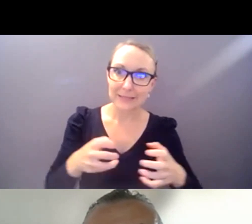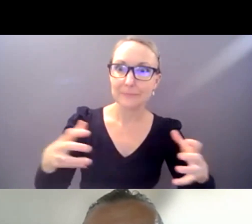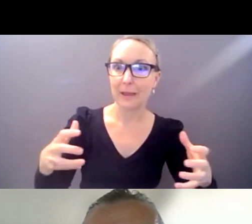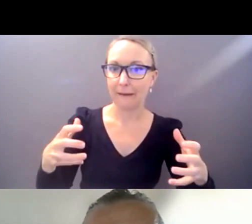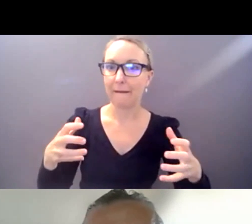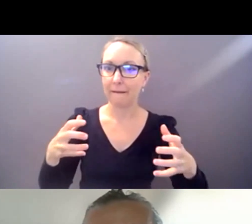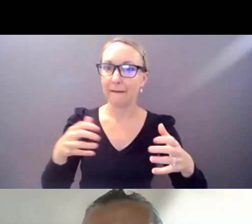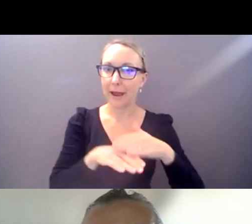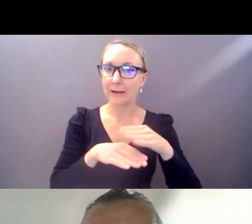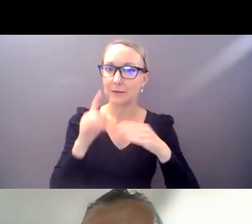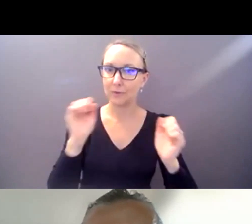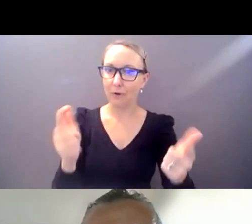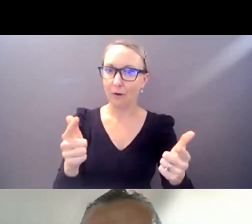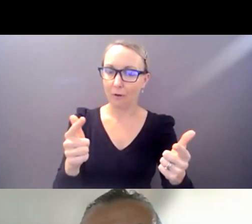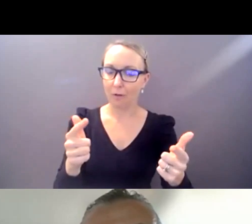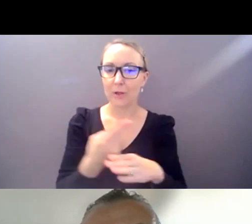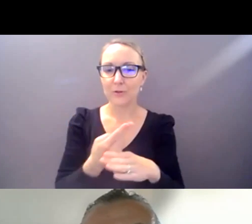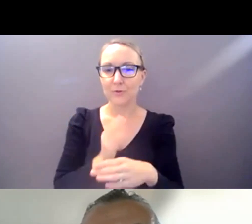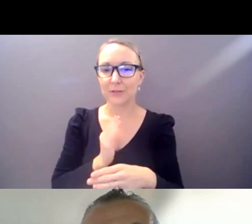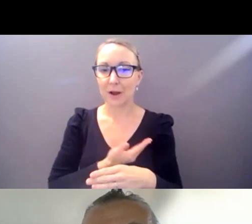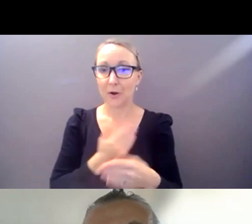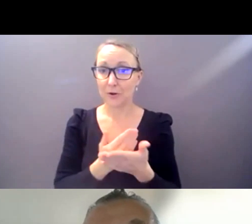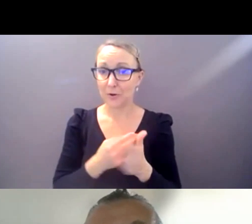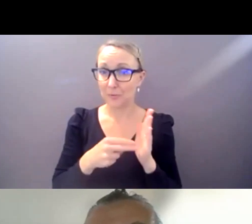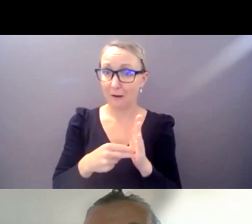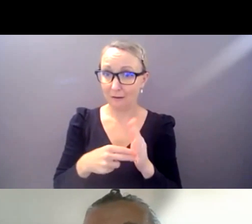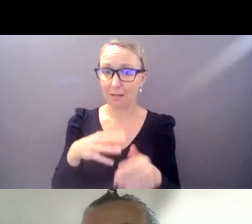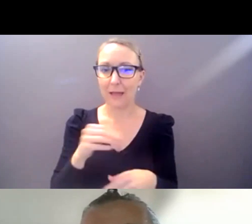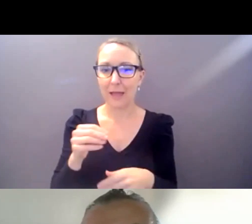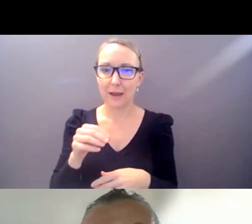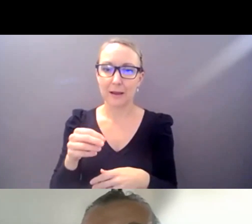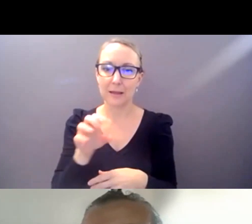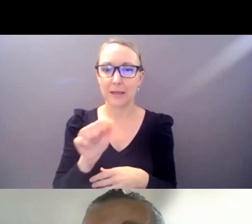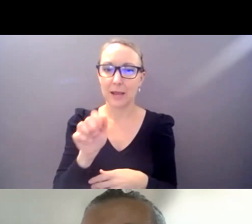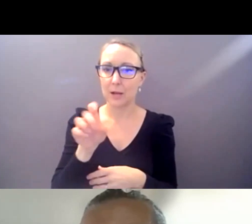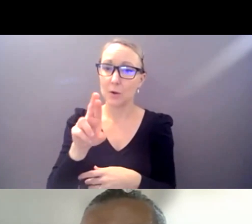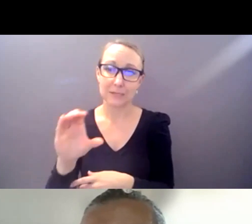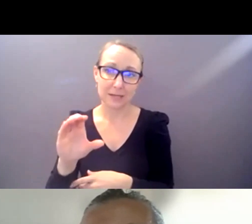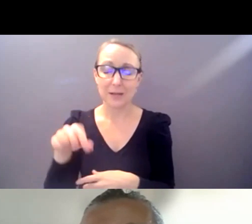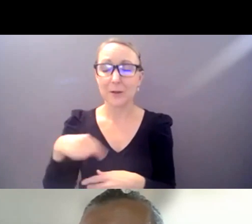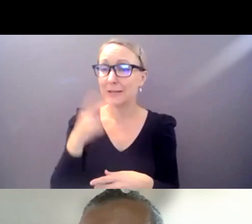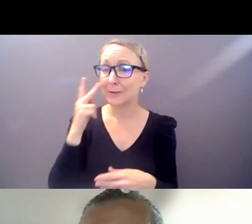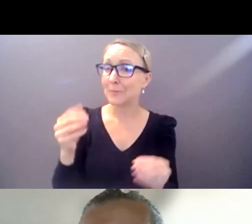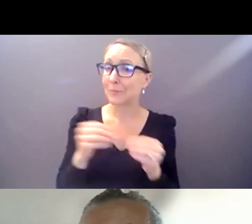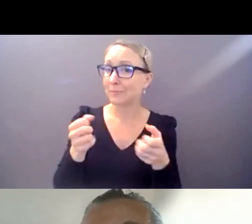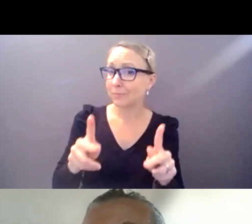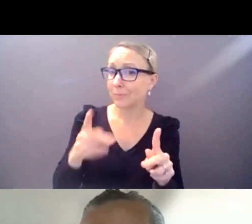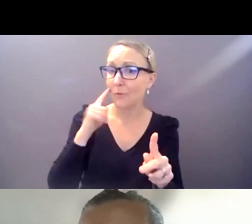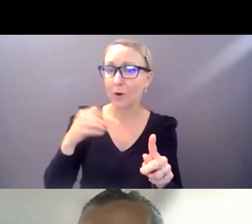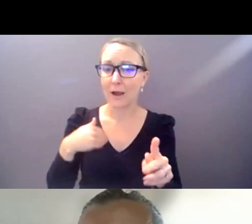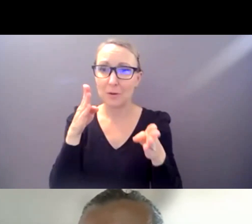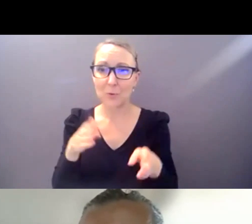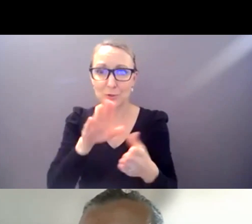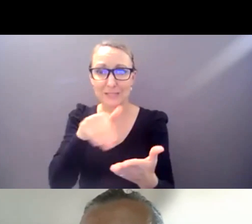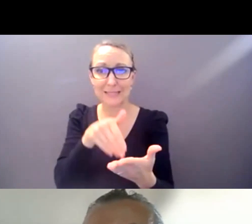Through our ADRC and our hub and spoke model, we really see the opportunity to provide more person-centered services,